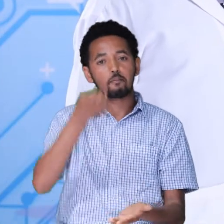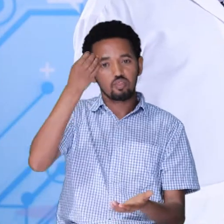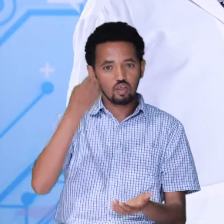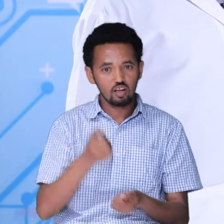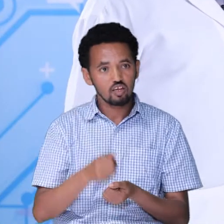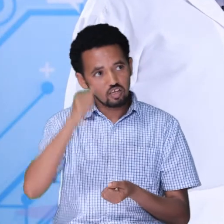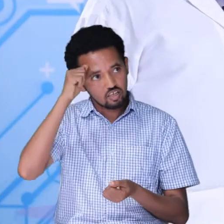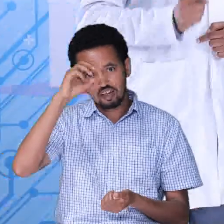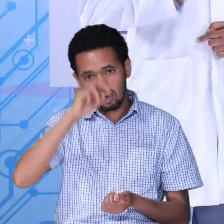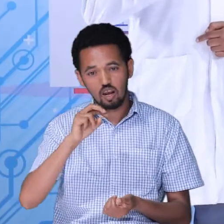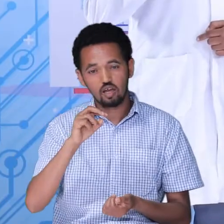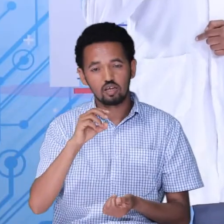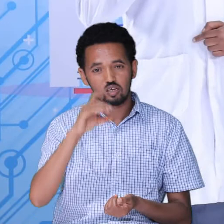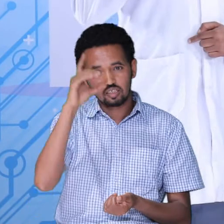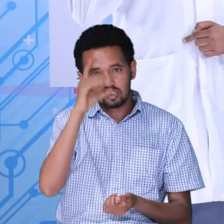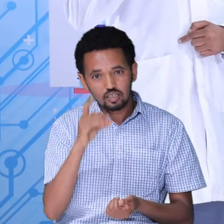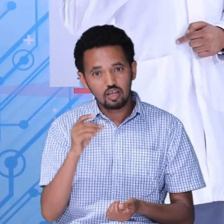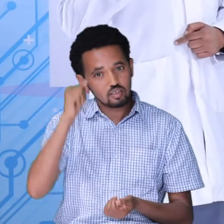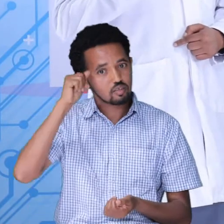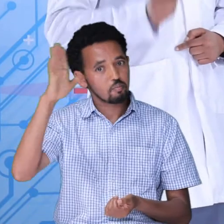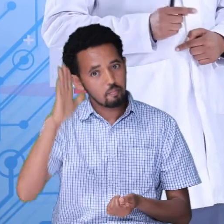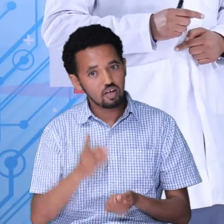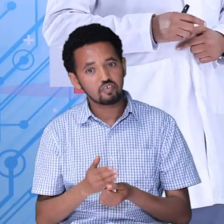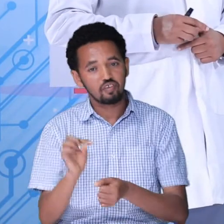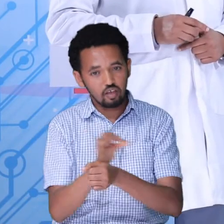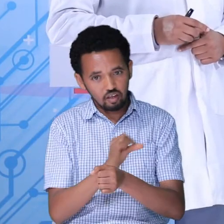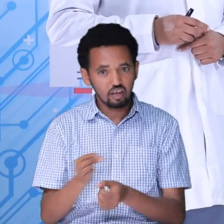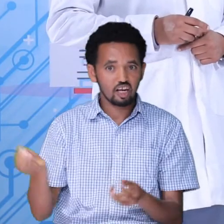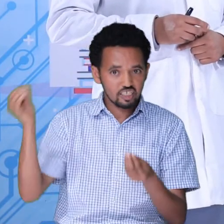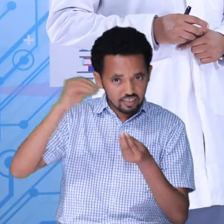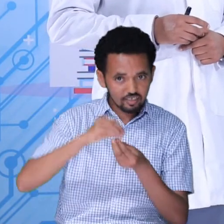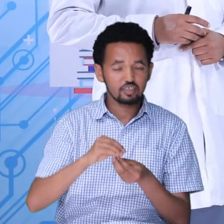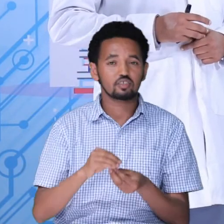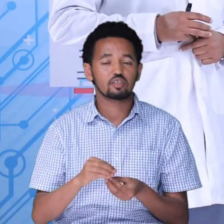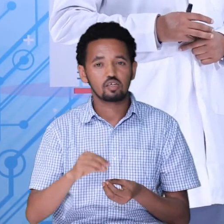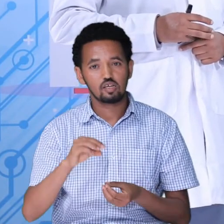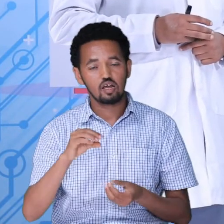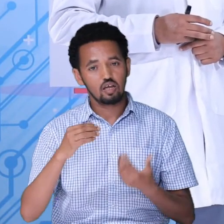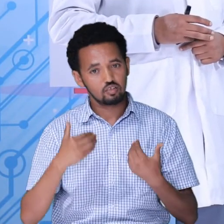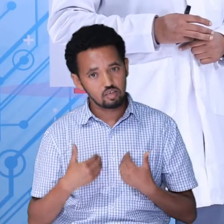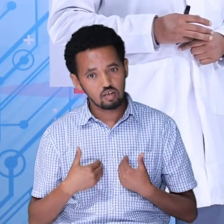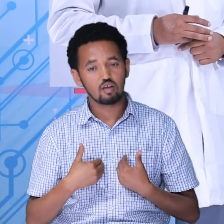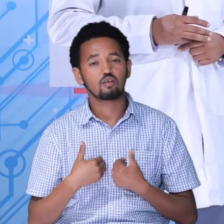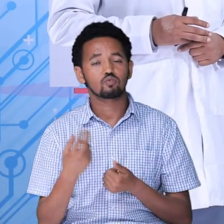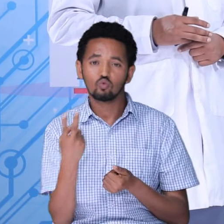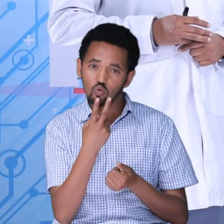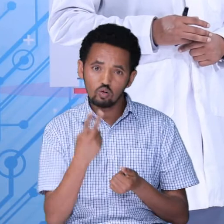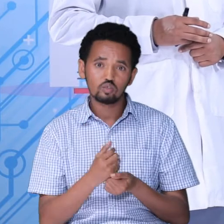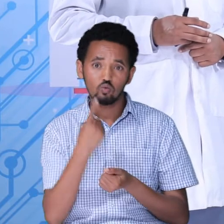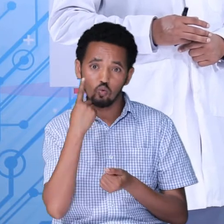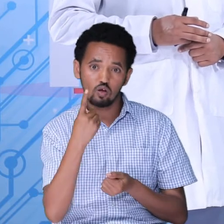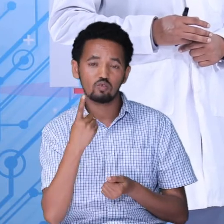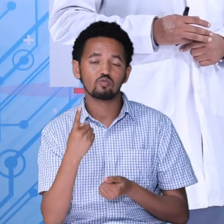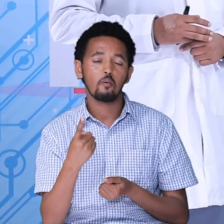manpowers and lack of technical skills to use the resource. It was one of the